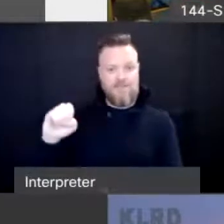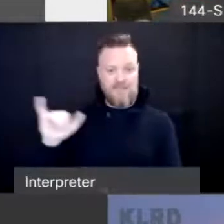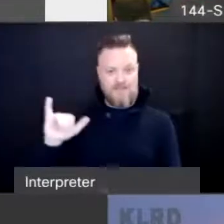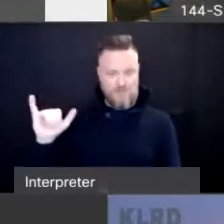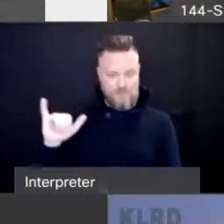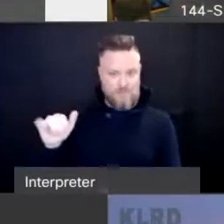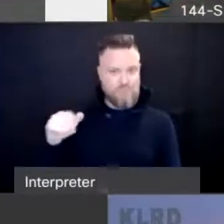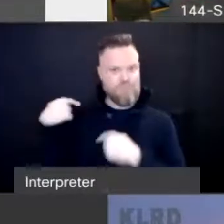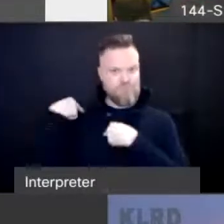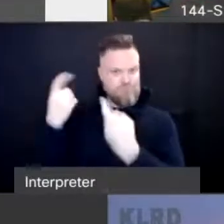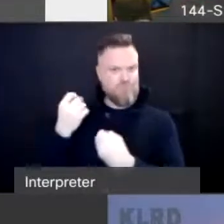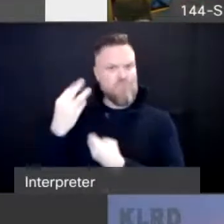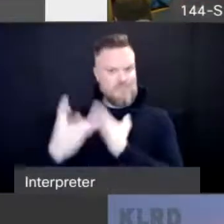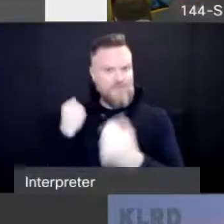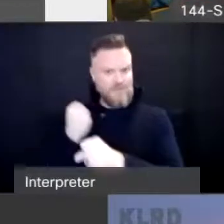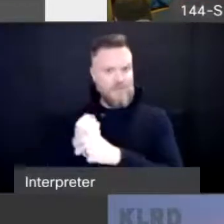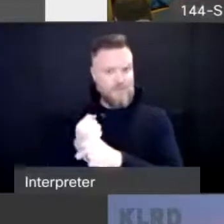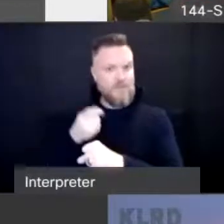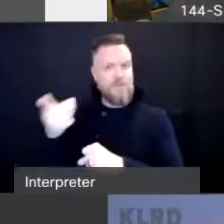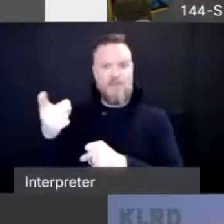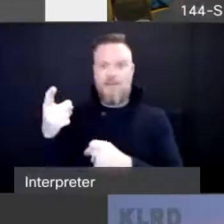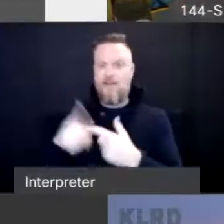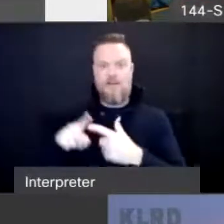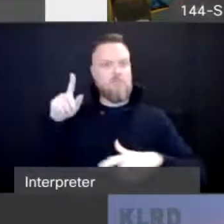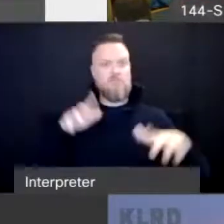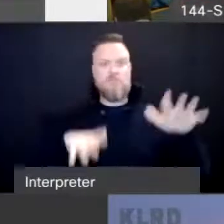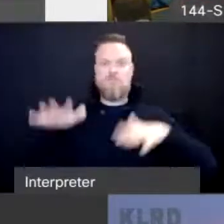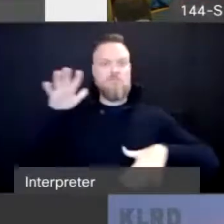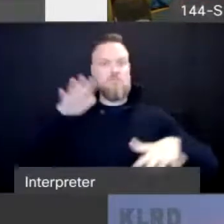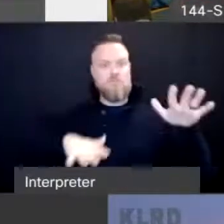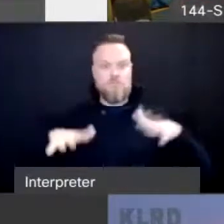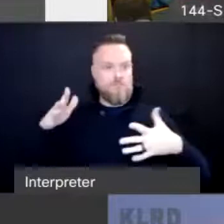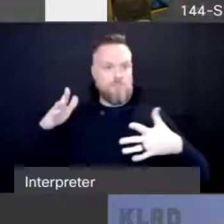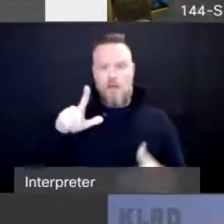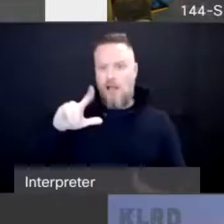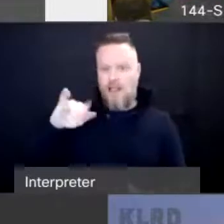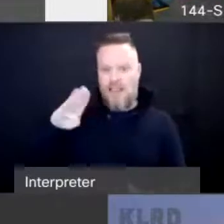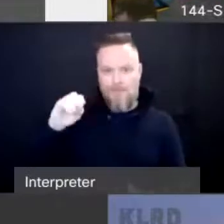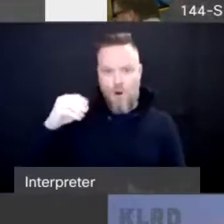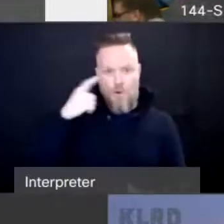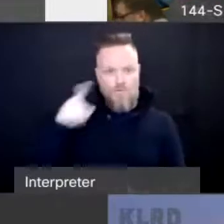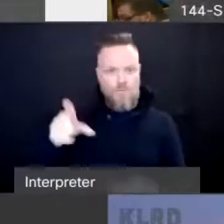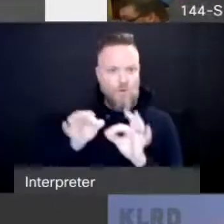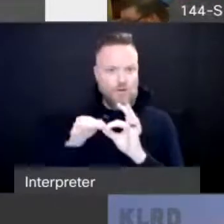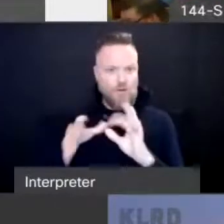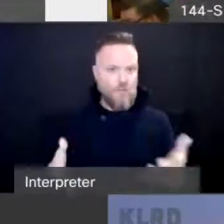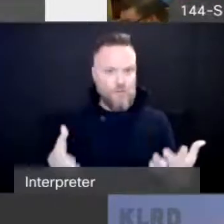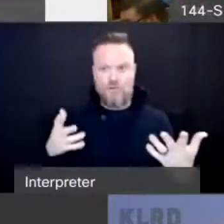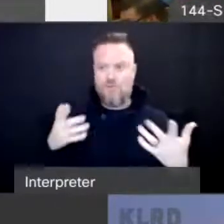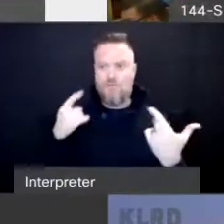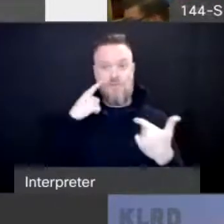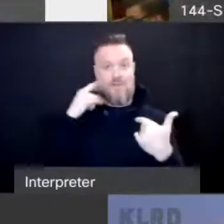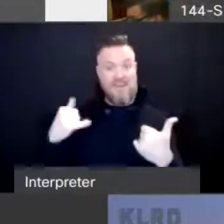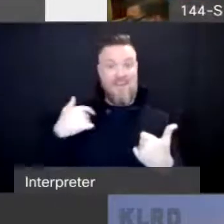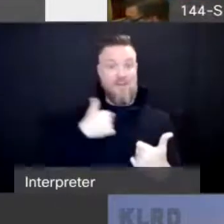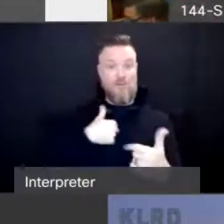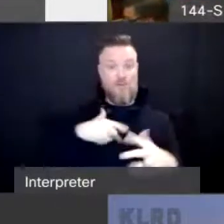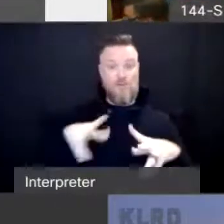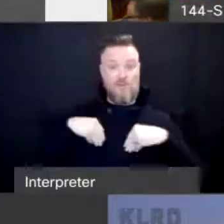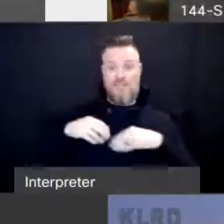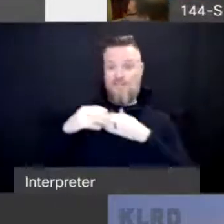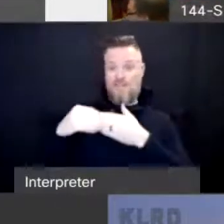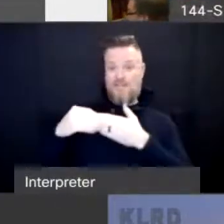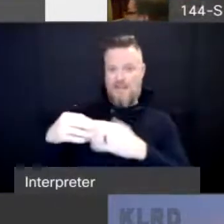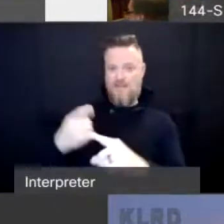for several years been in a state of limbo with regard to interpretation. And so the guidance that we received from the